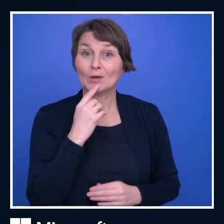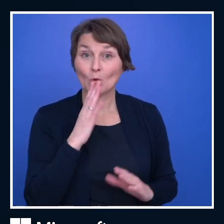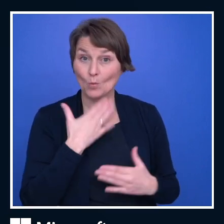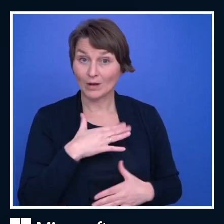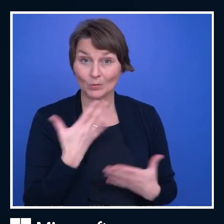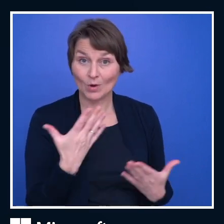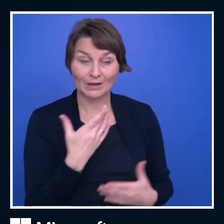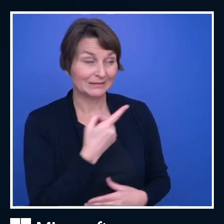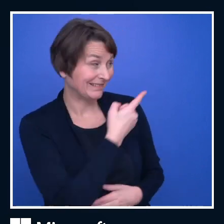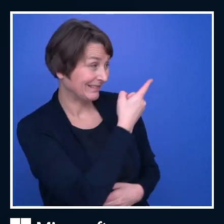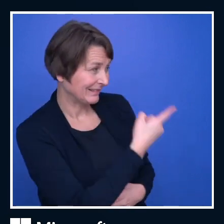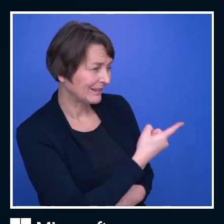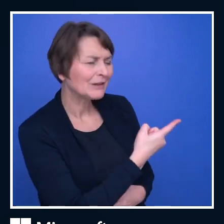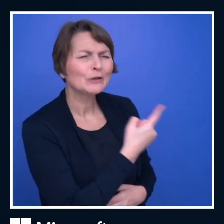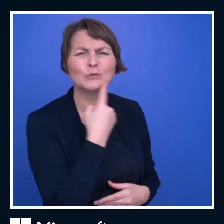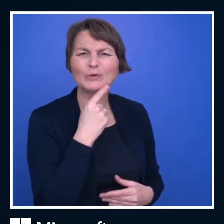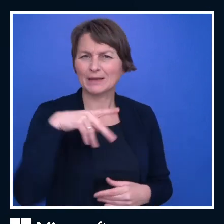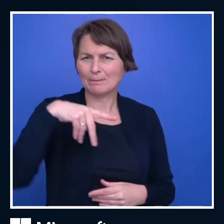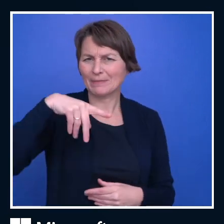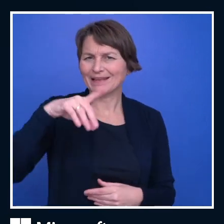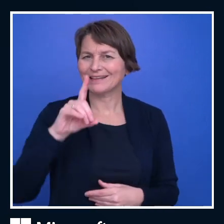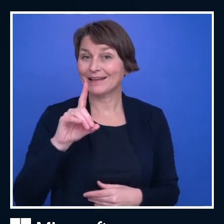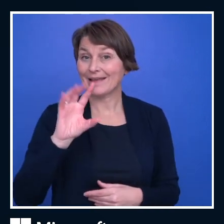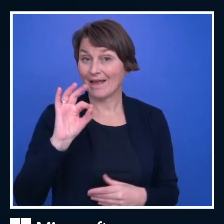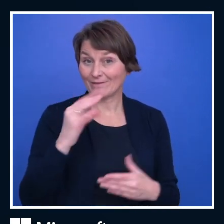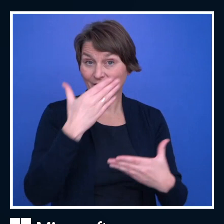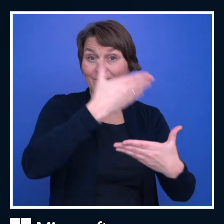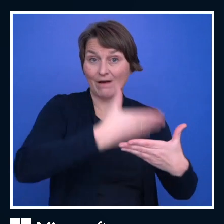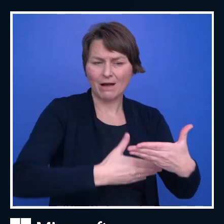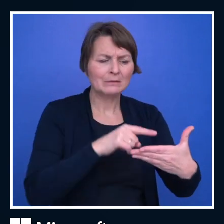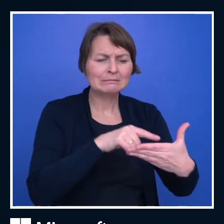content of our PDF files. And we also want to know